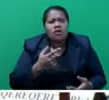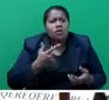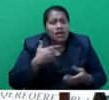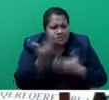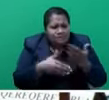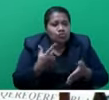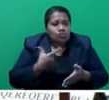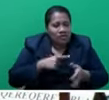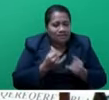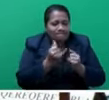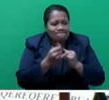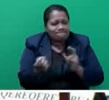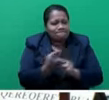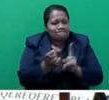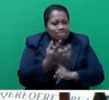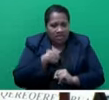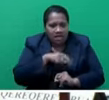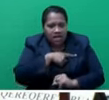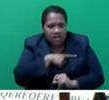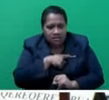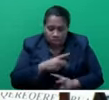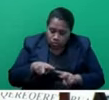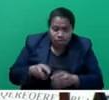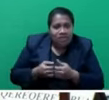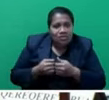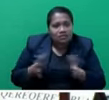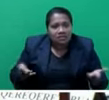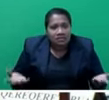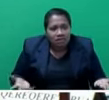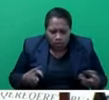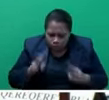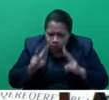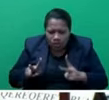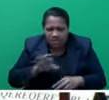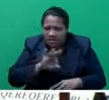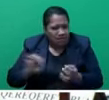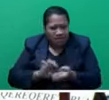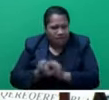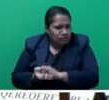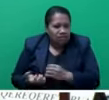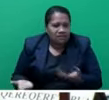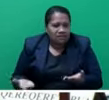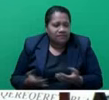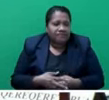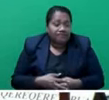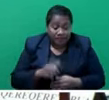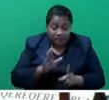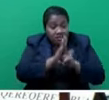it is very important for us to look at that wastage, look at that inefficiency. For example, if you